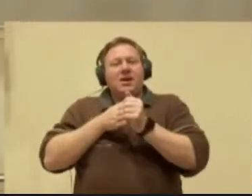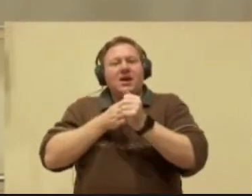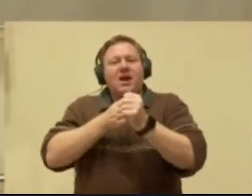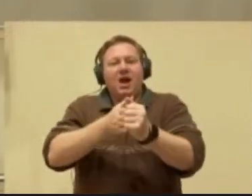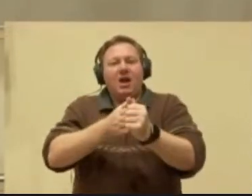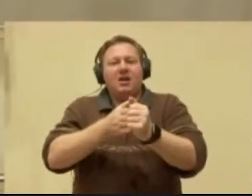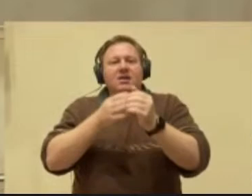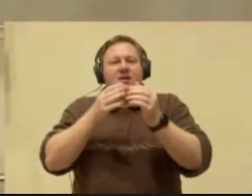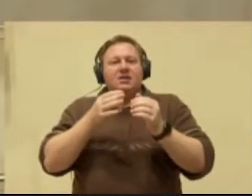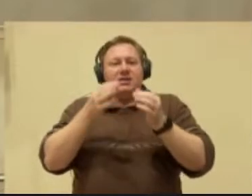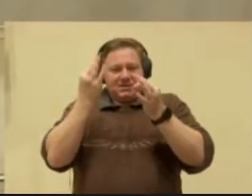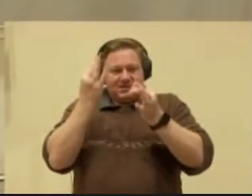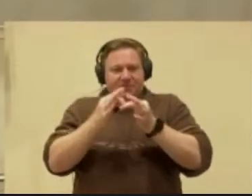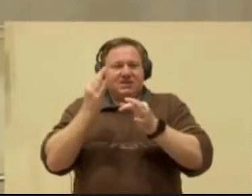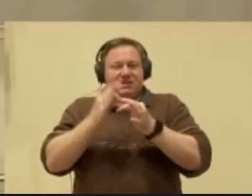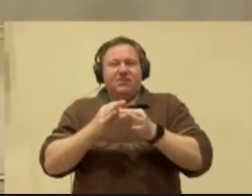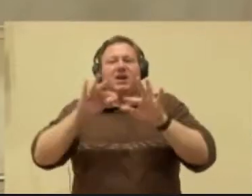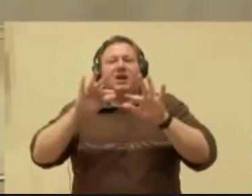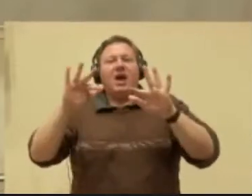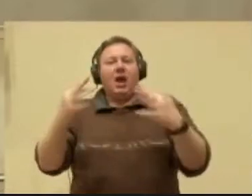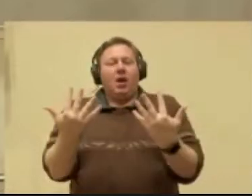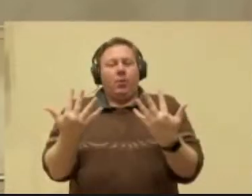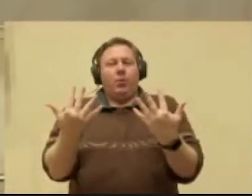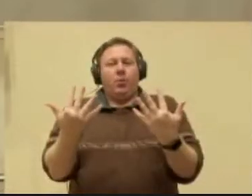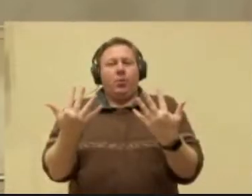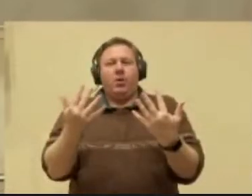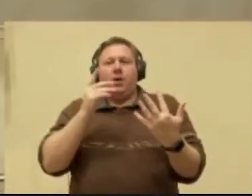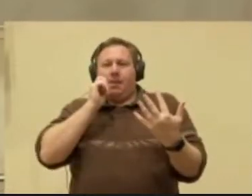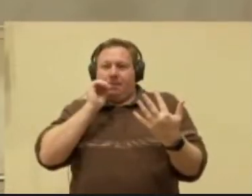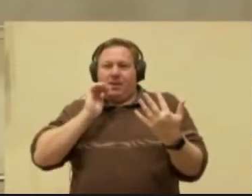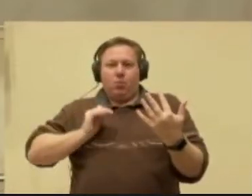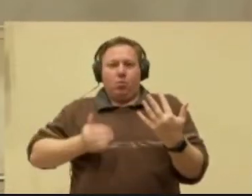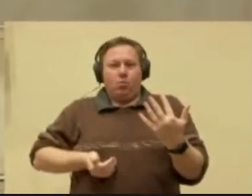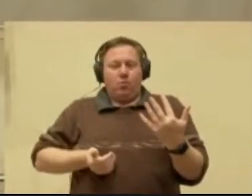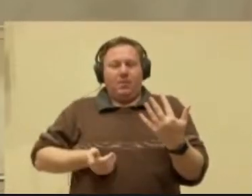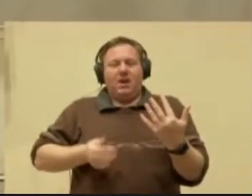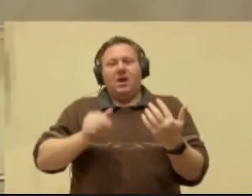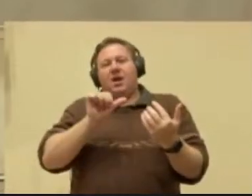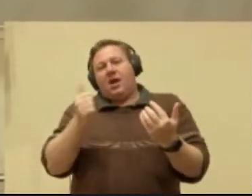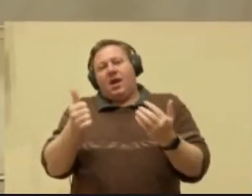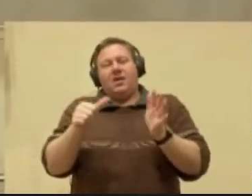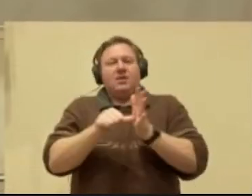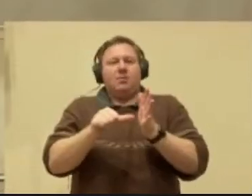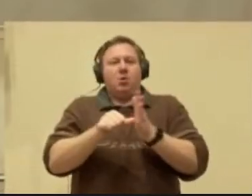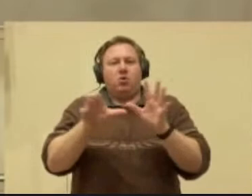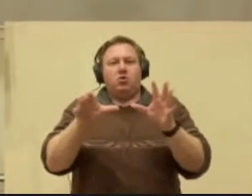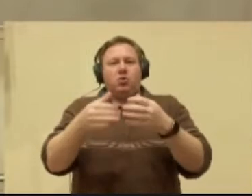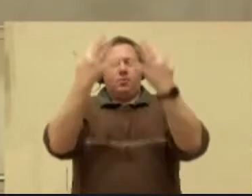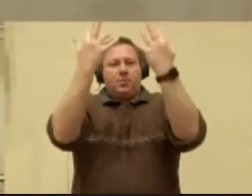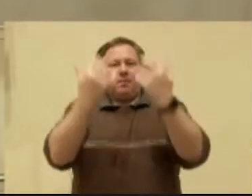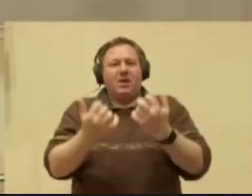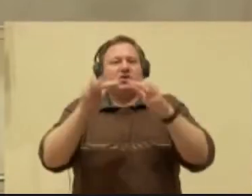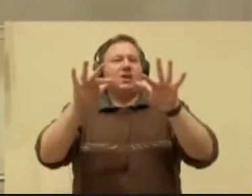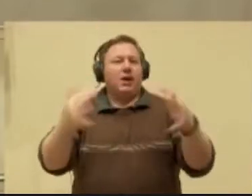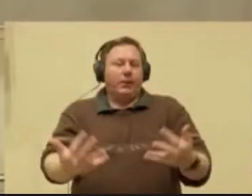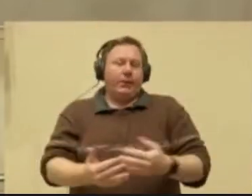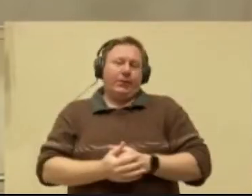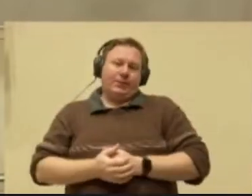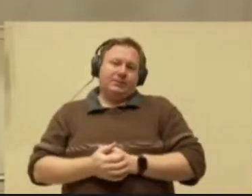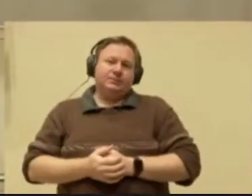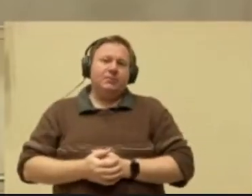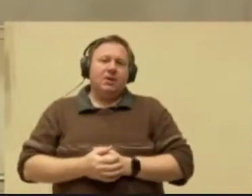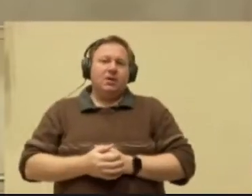departments on how to budget for gender and other priority groups in most